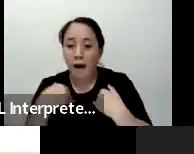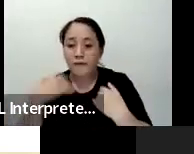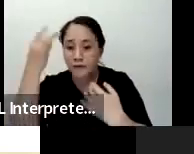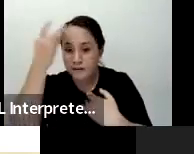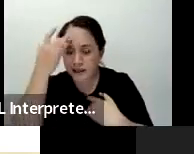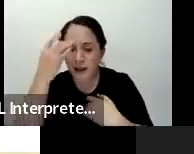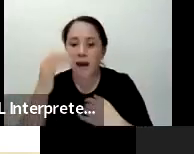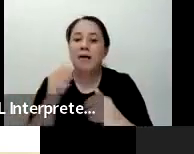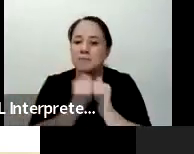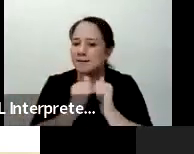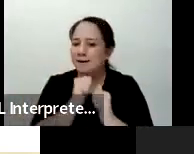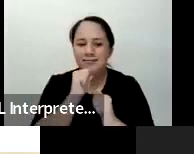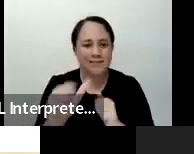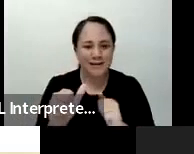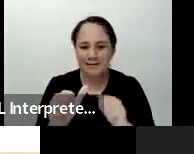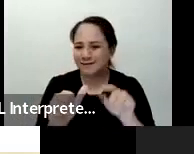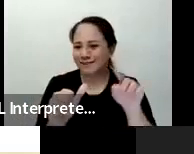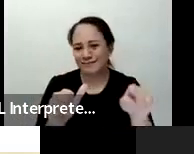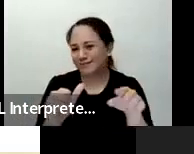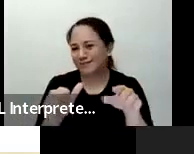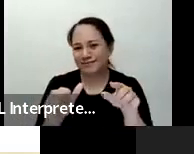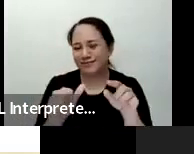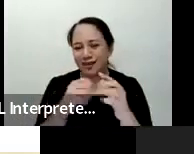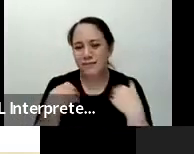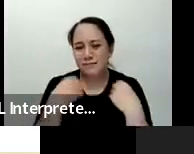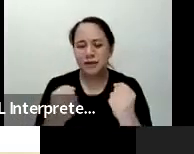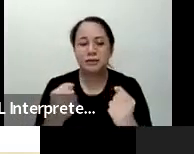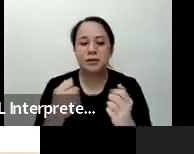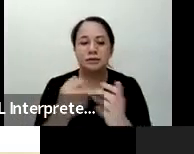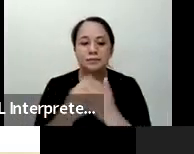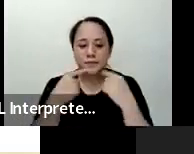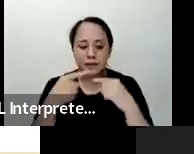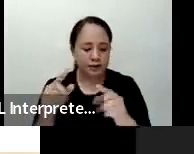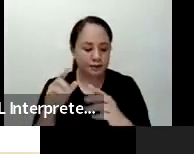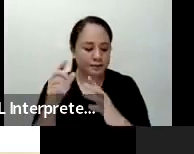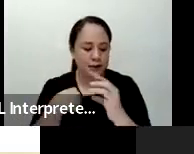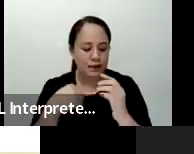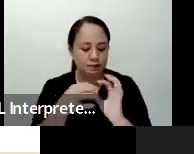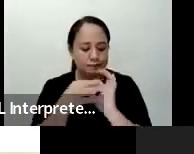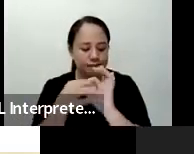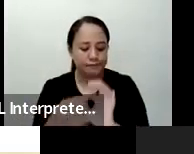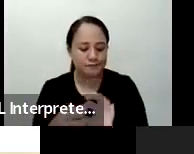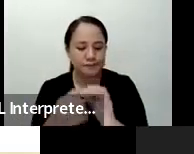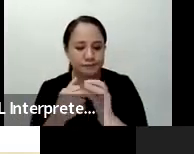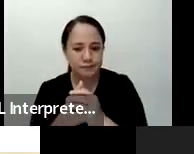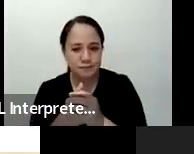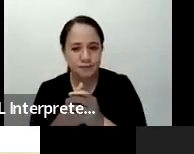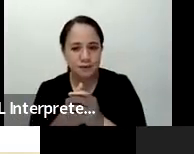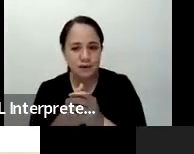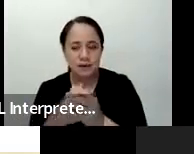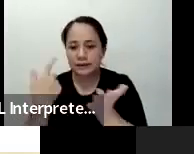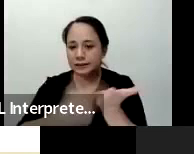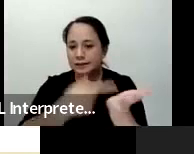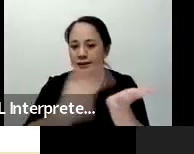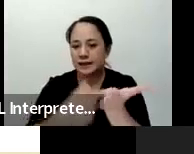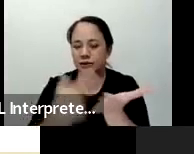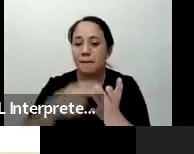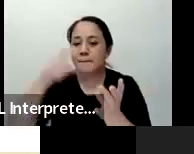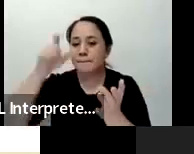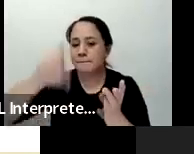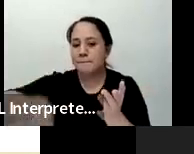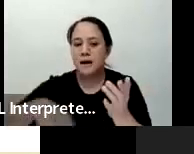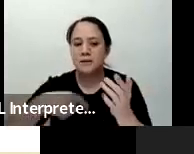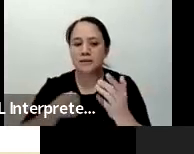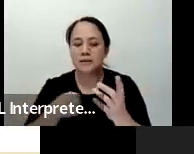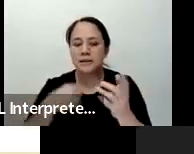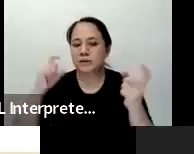of wellness and public health and science had permeated already this particular discourse that should be redefined